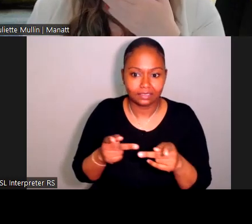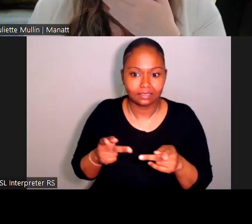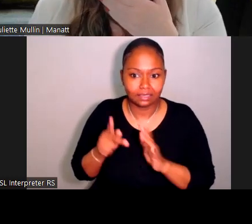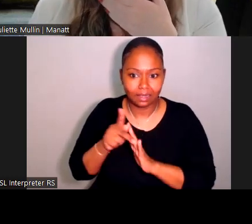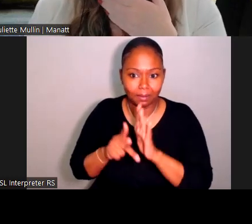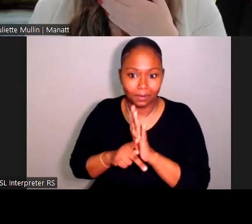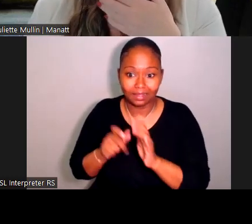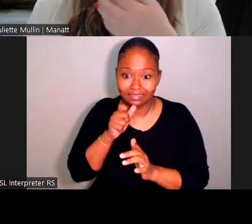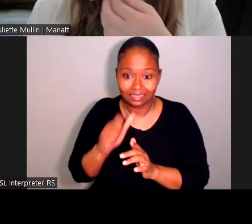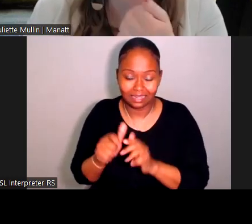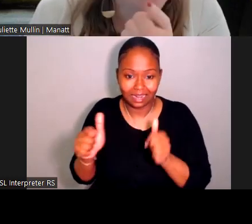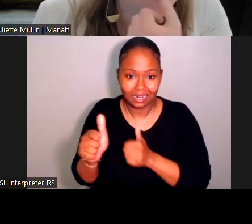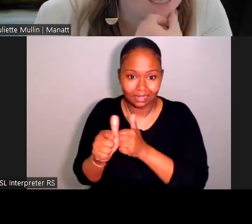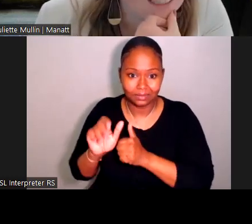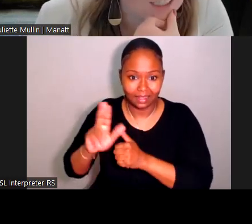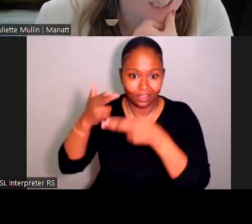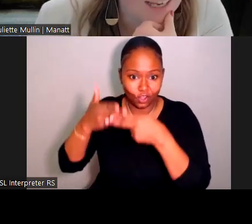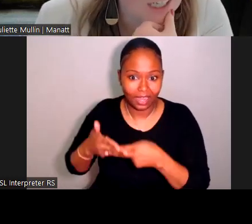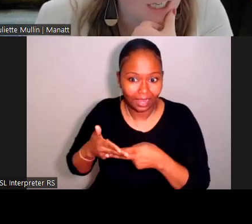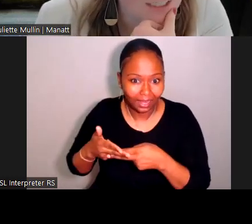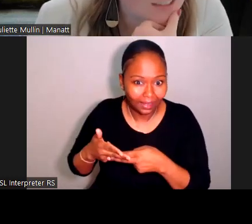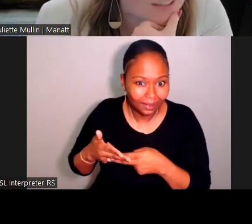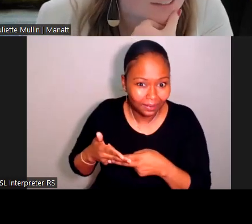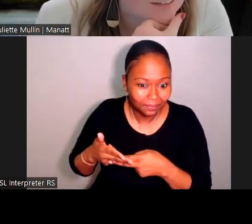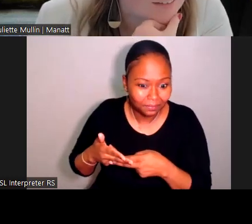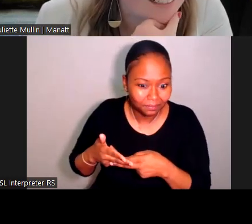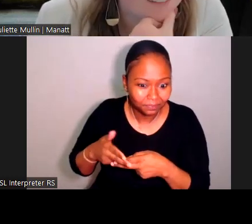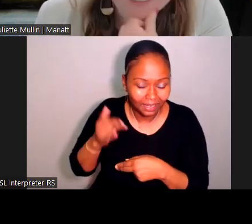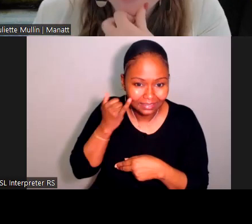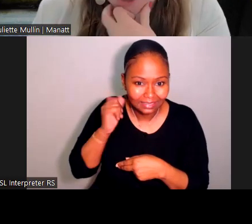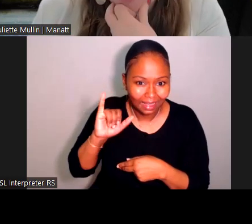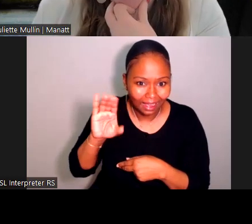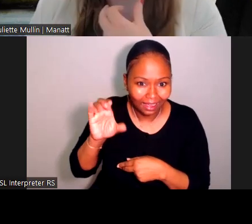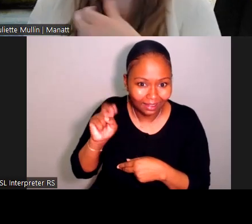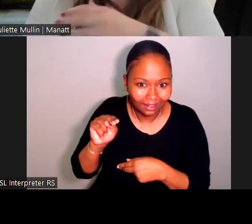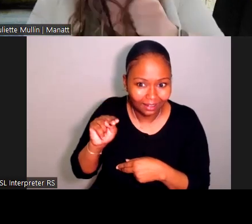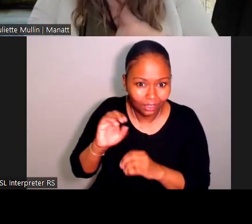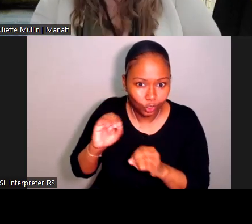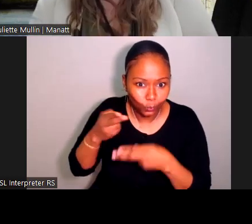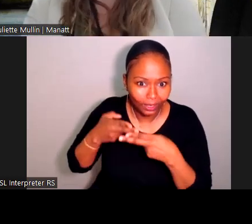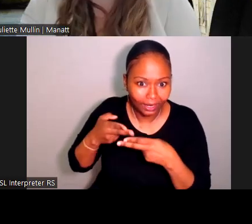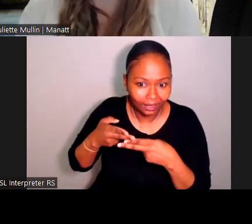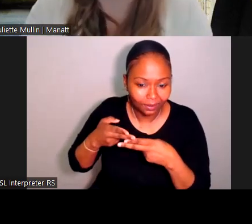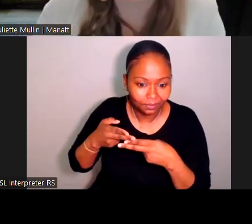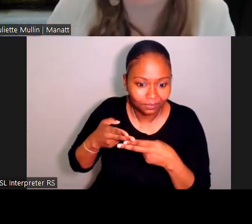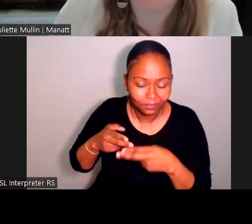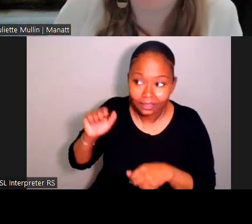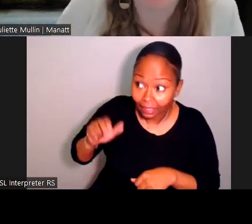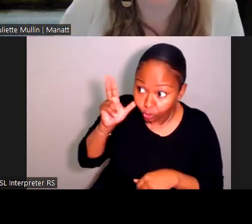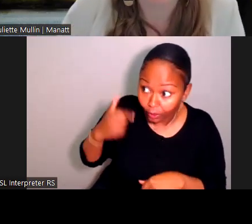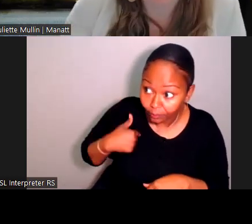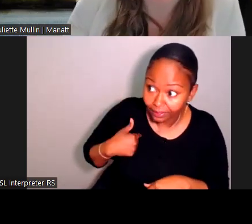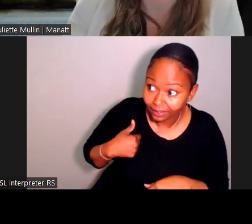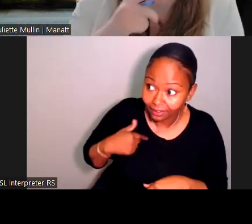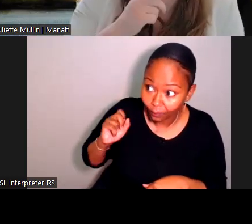their name. Looking at the icon. Hi there. LTCO? Can you hear me okay? Yes, we can hear